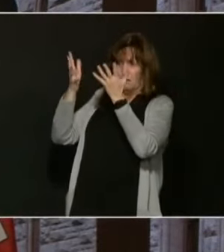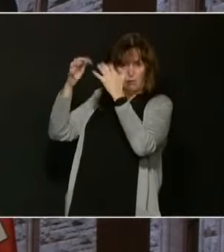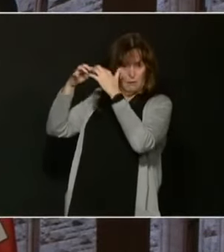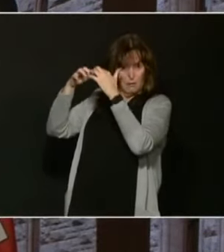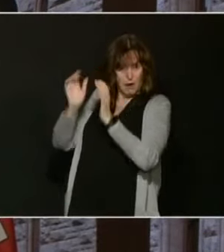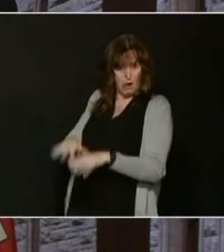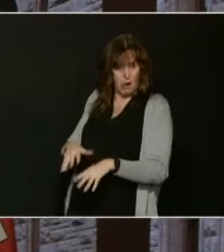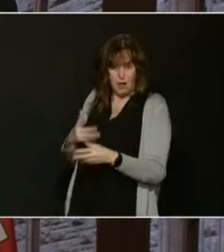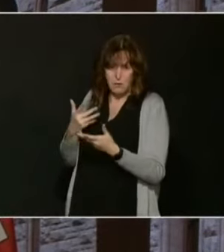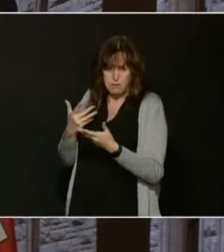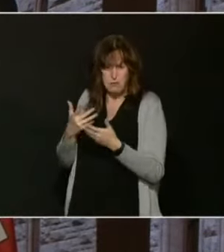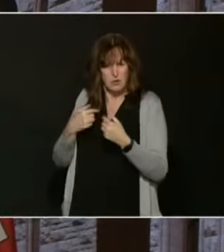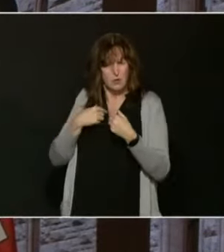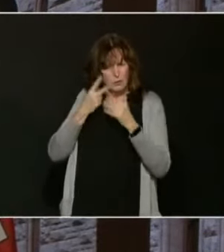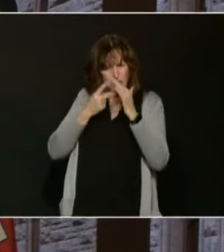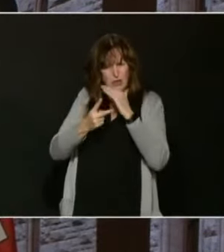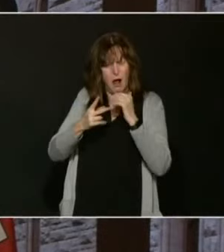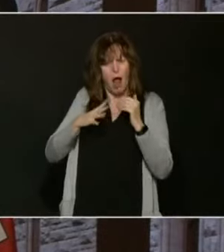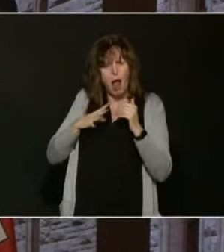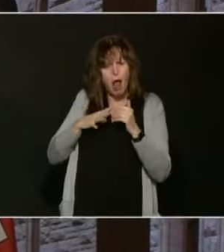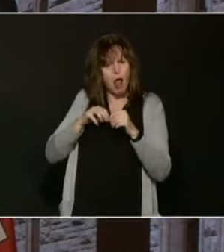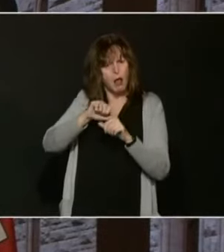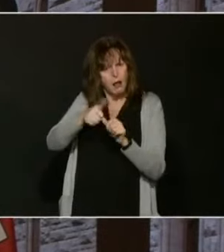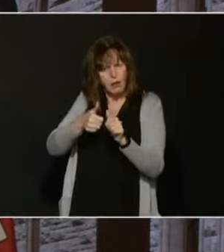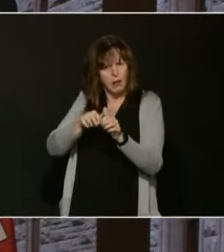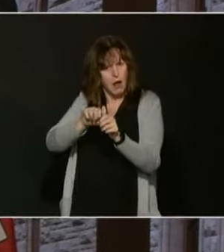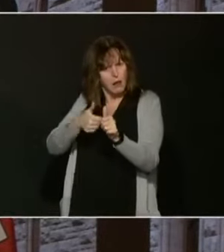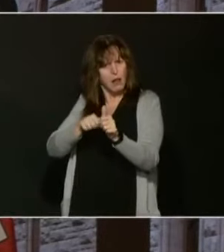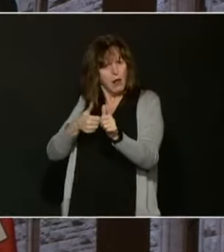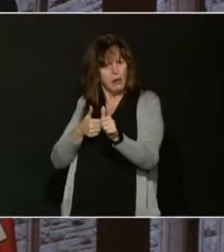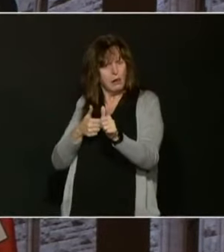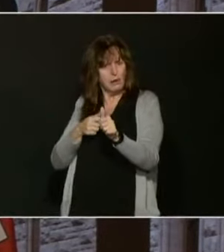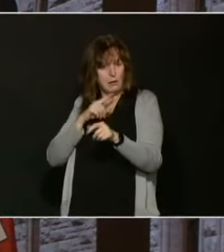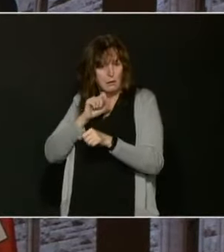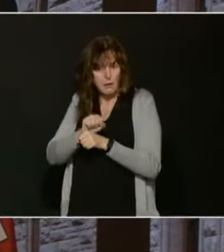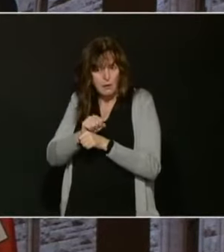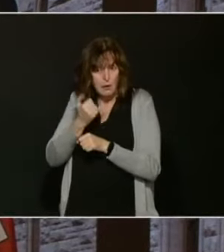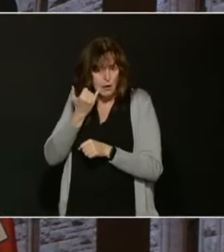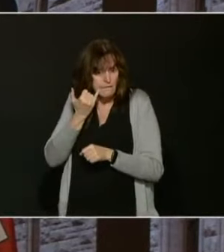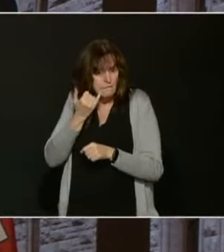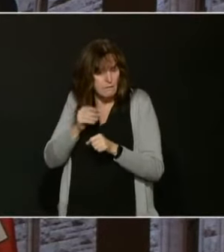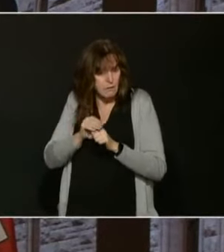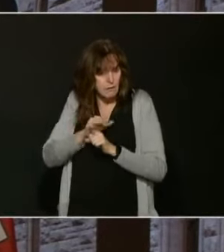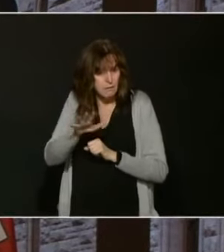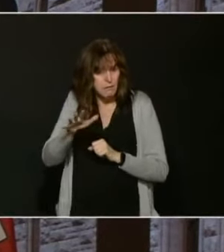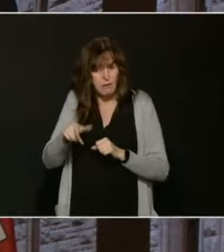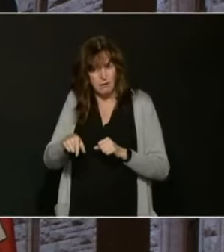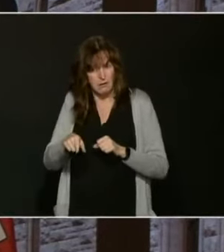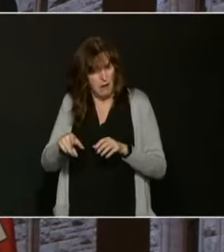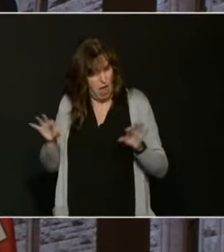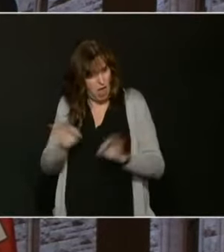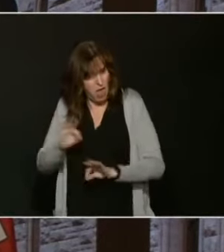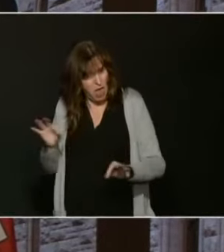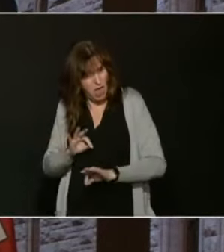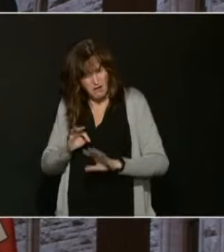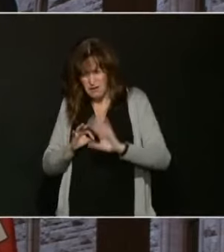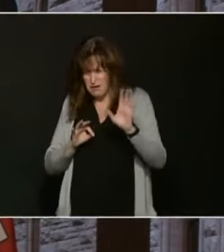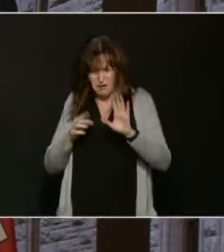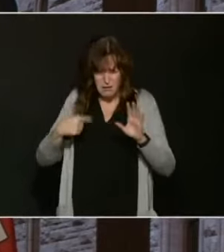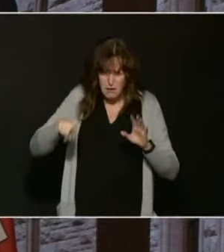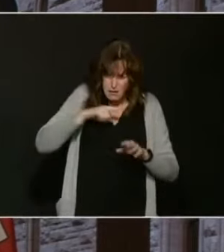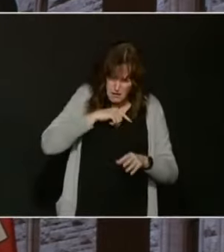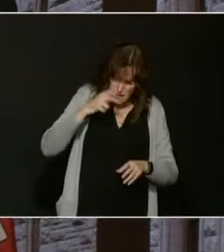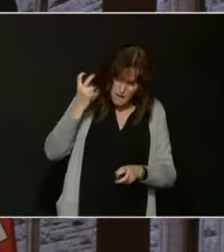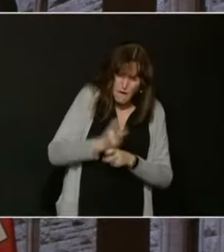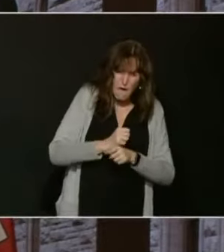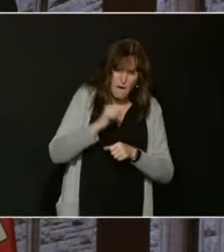part of reality of a true pandemic. It's not a light thing, and this has been hard slugging work, but some of the benefits of that, we've kept the numbers